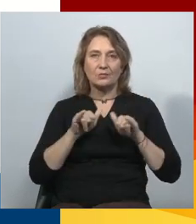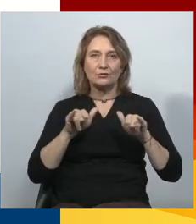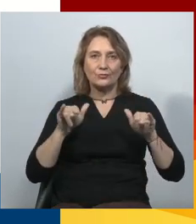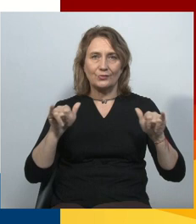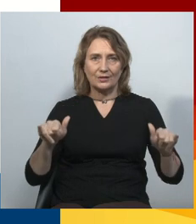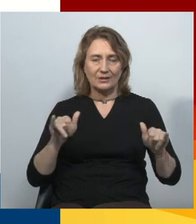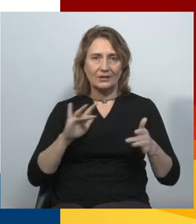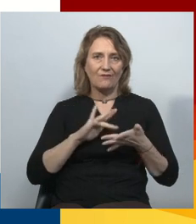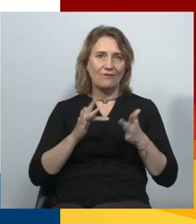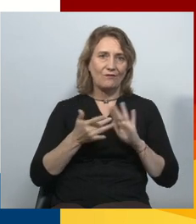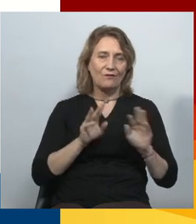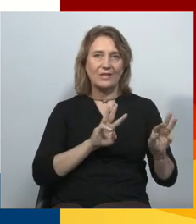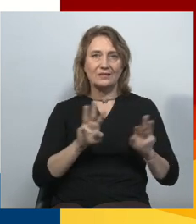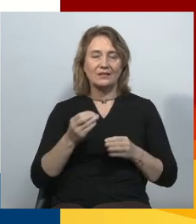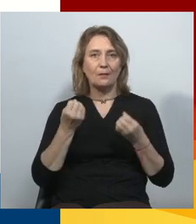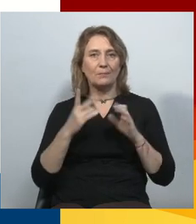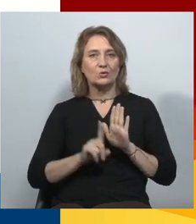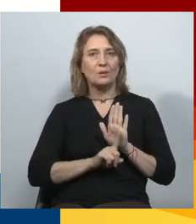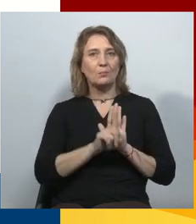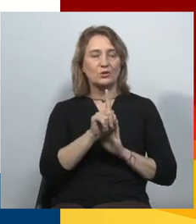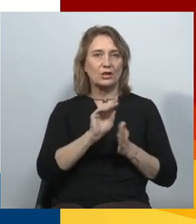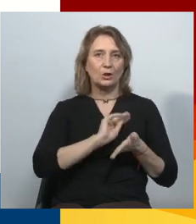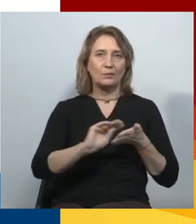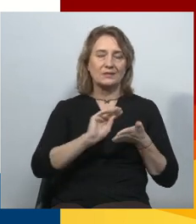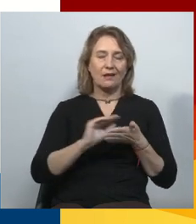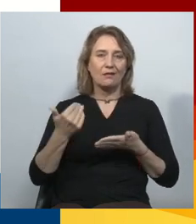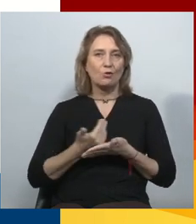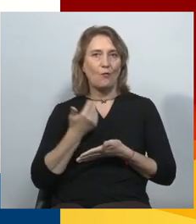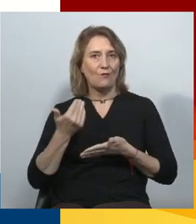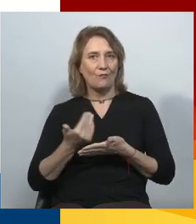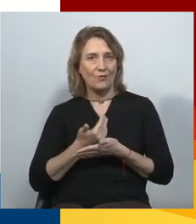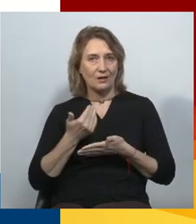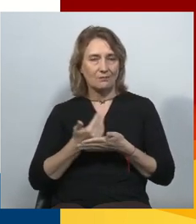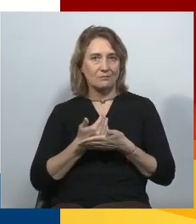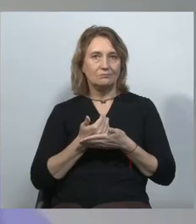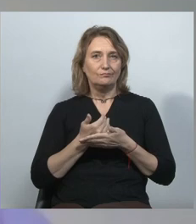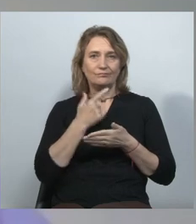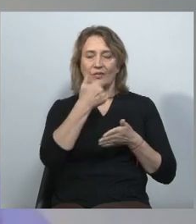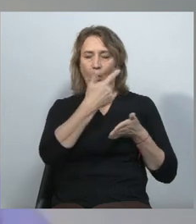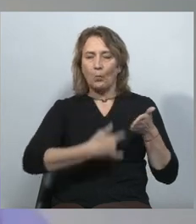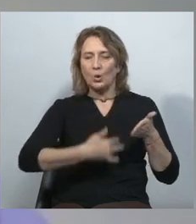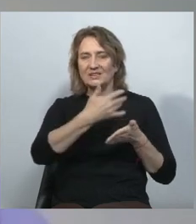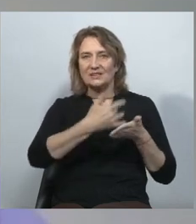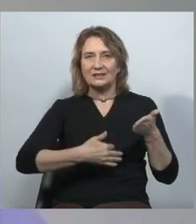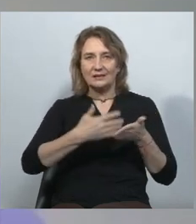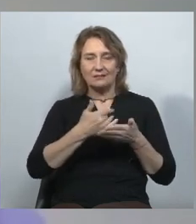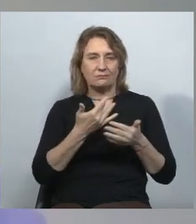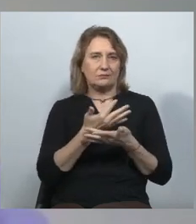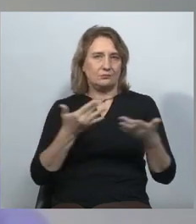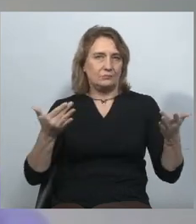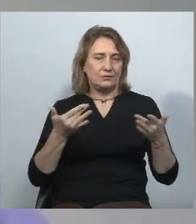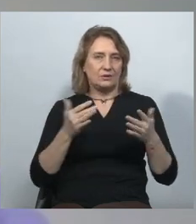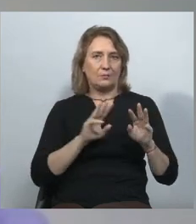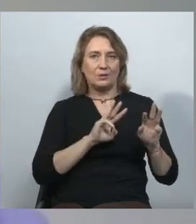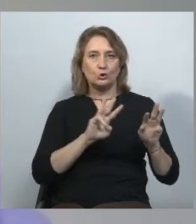used internet since their childhood, they know how easy it is to create a